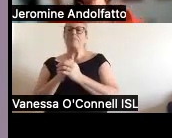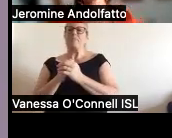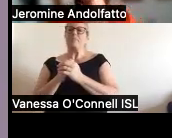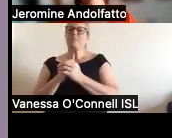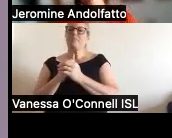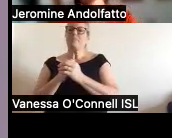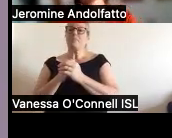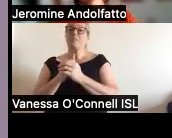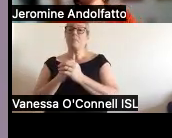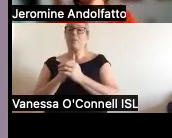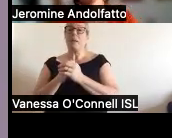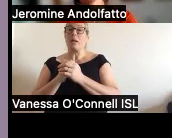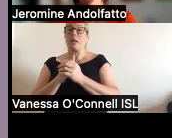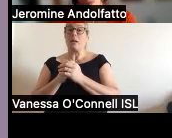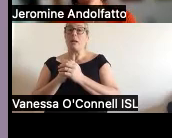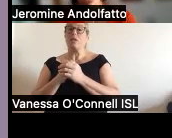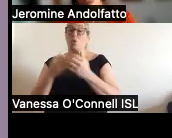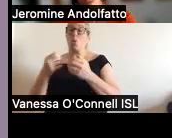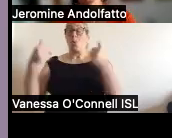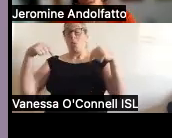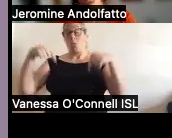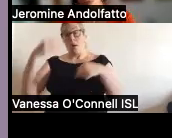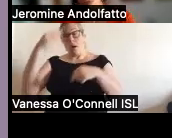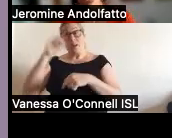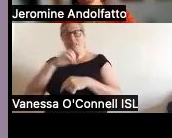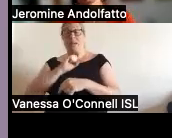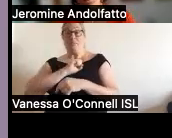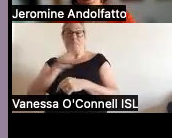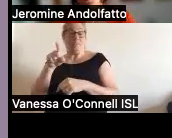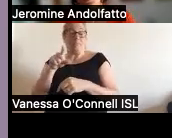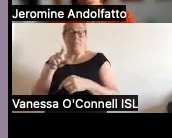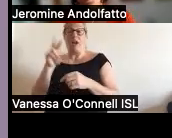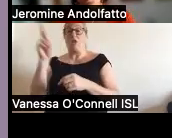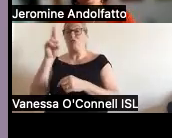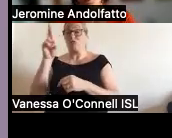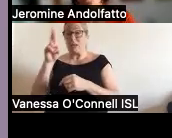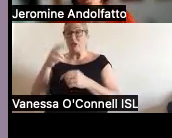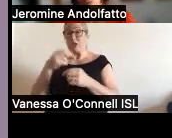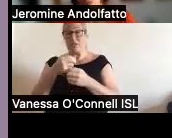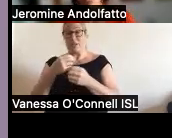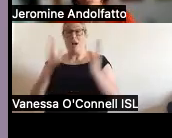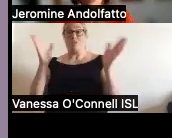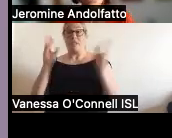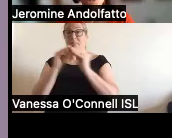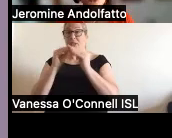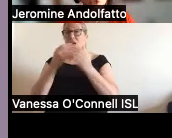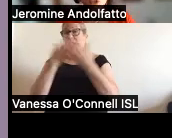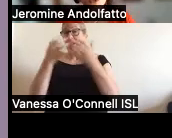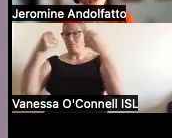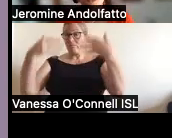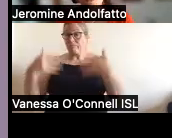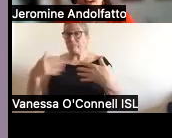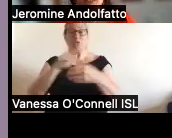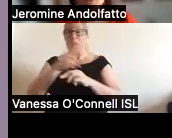So the Republic of Ireland, I think Rachel gave quite a few data on that. Maybe I won't develop too